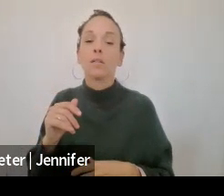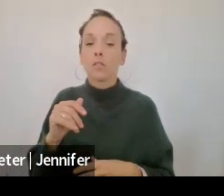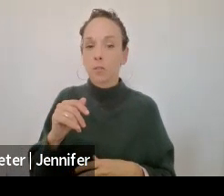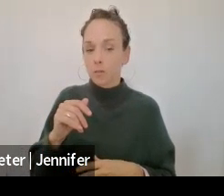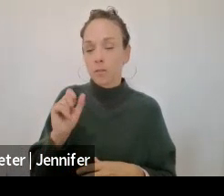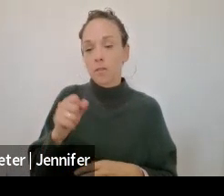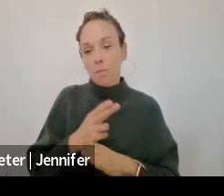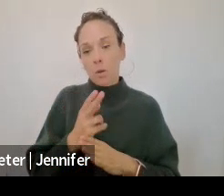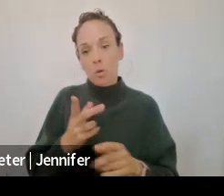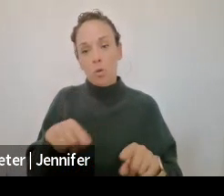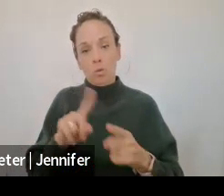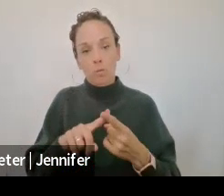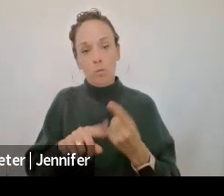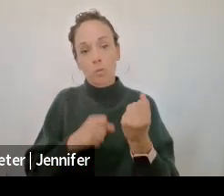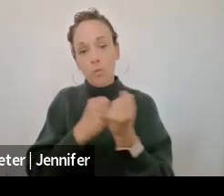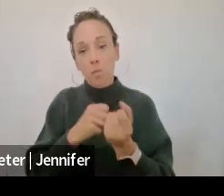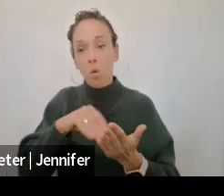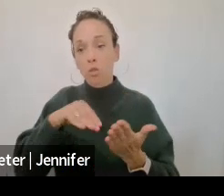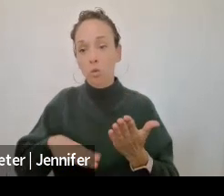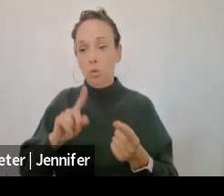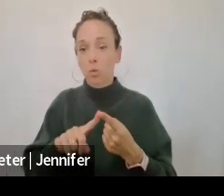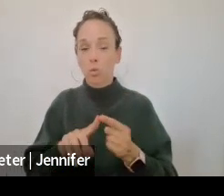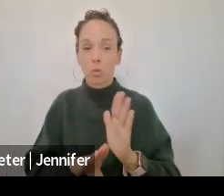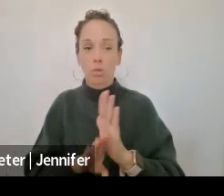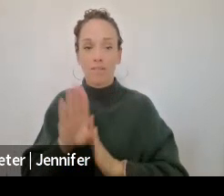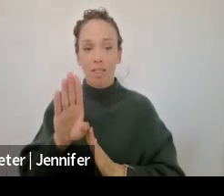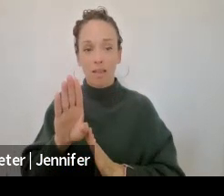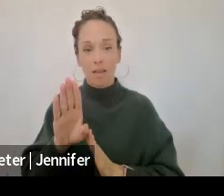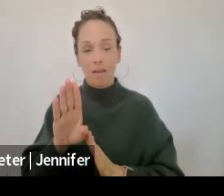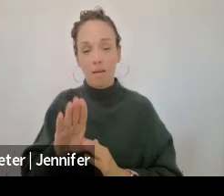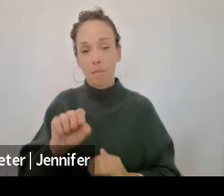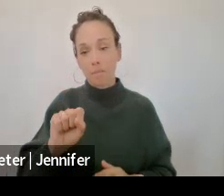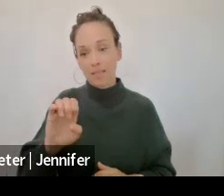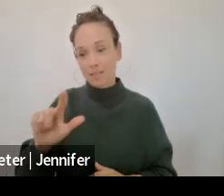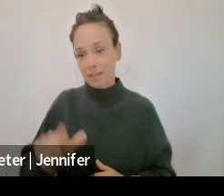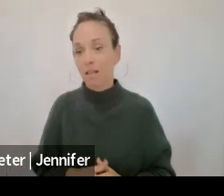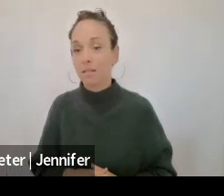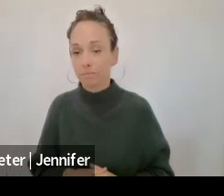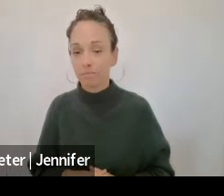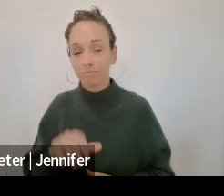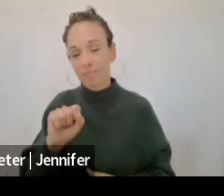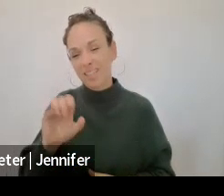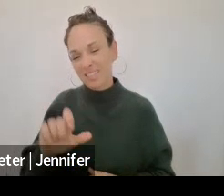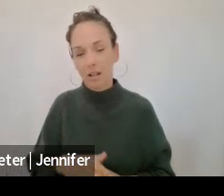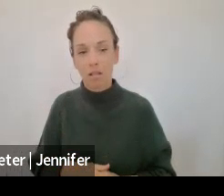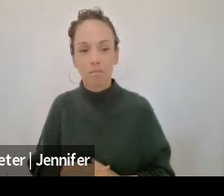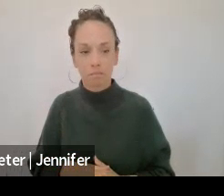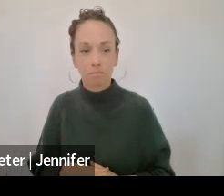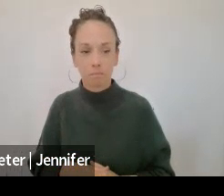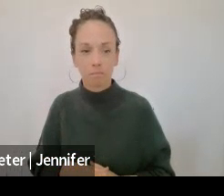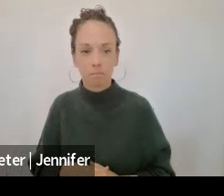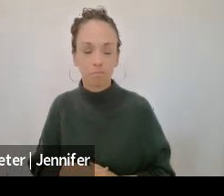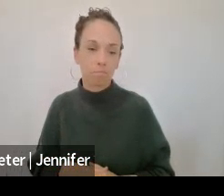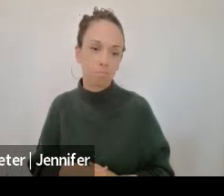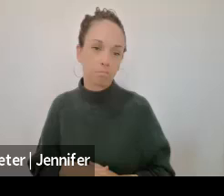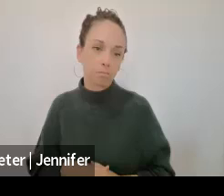support students in the development of social emotional learning skills. We're going to talk more